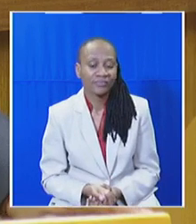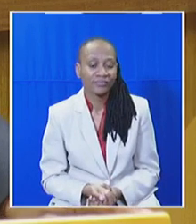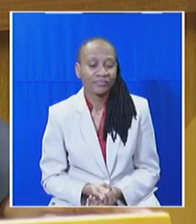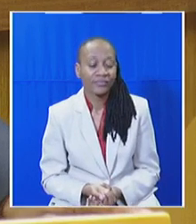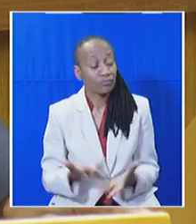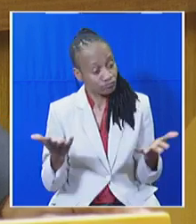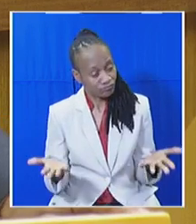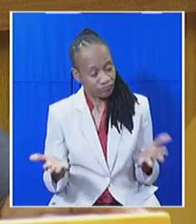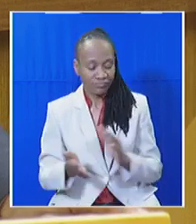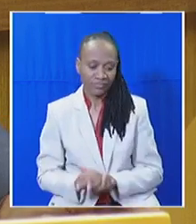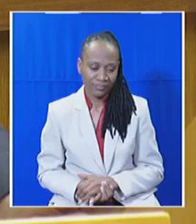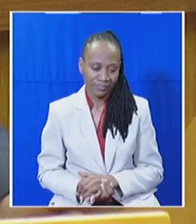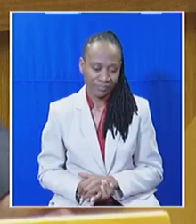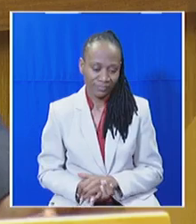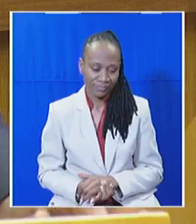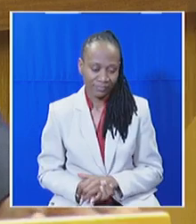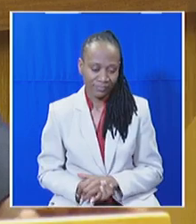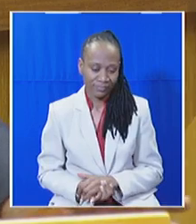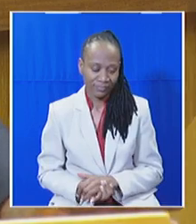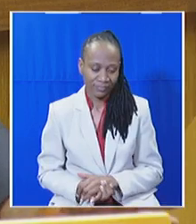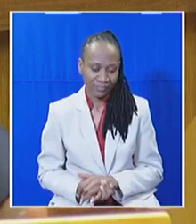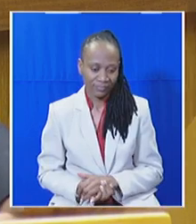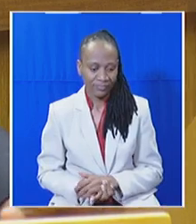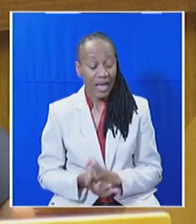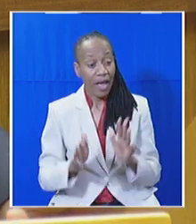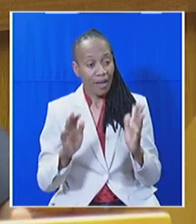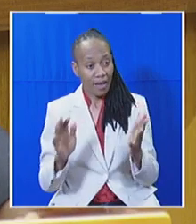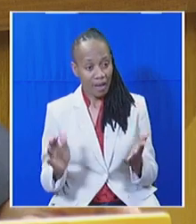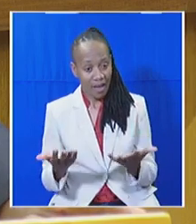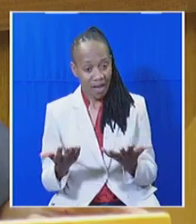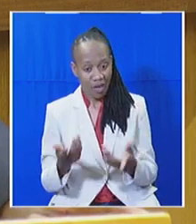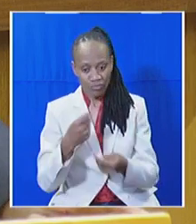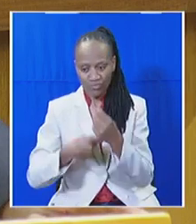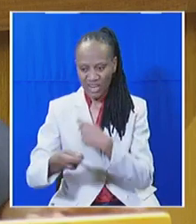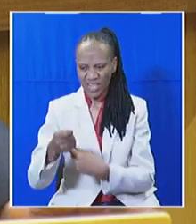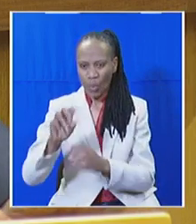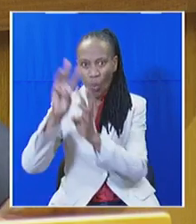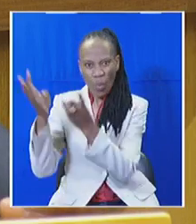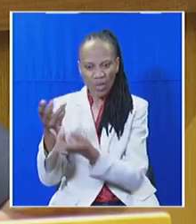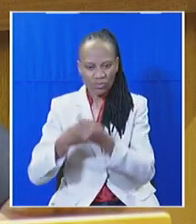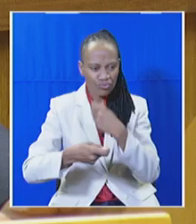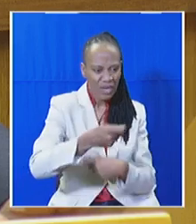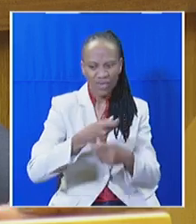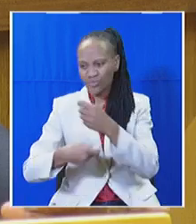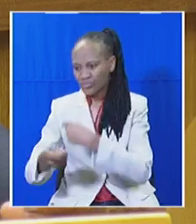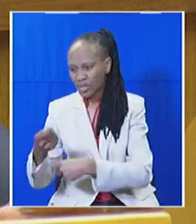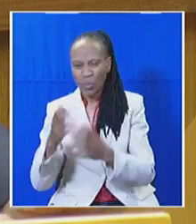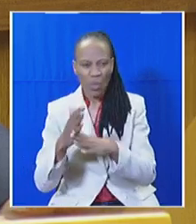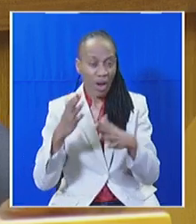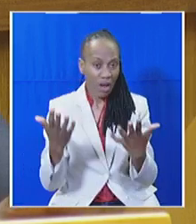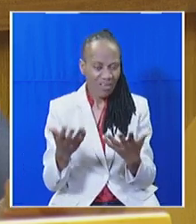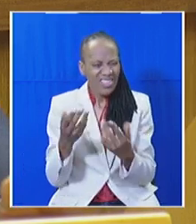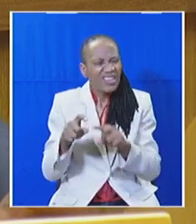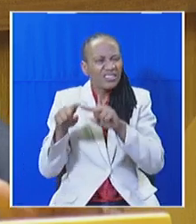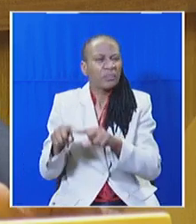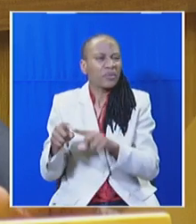Well, the issue of how trade moves in the world, I think is determined by the market